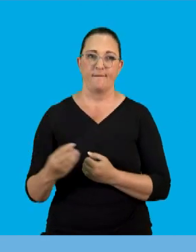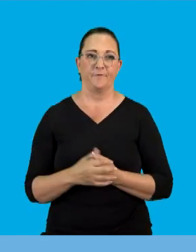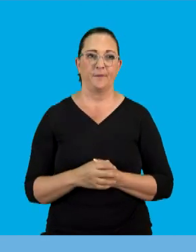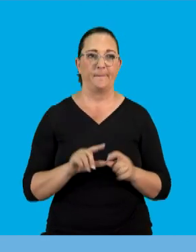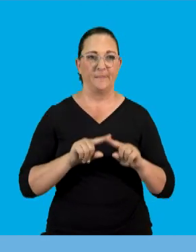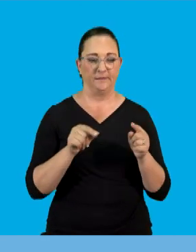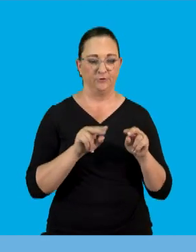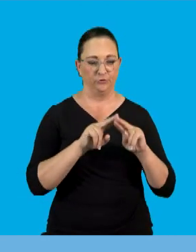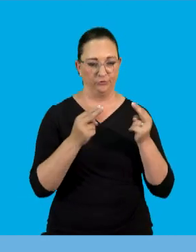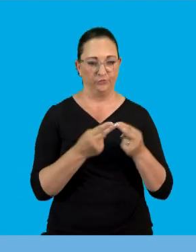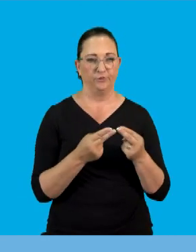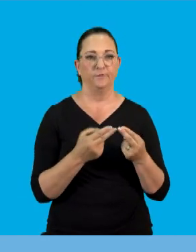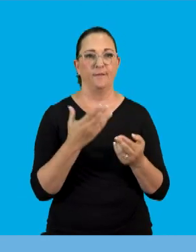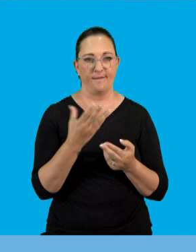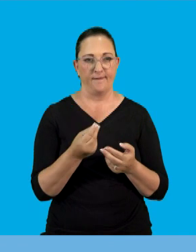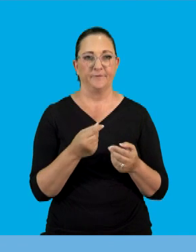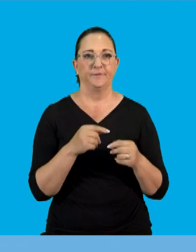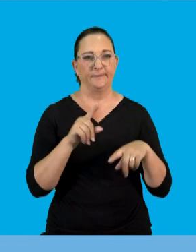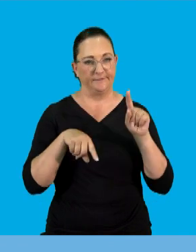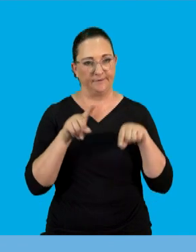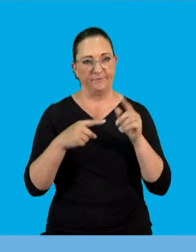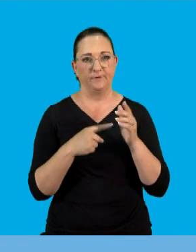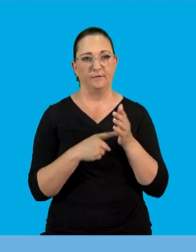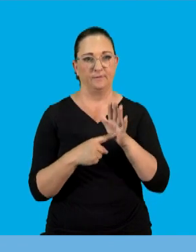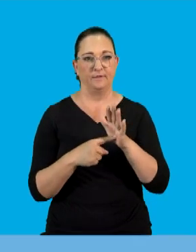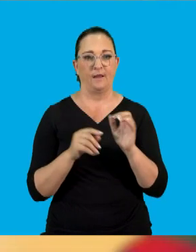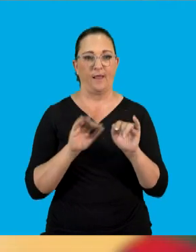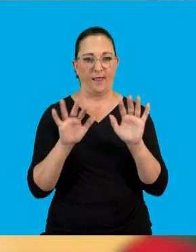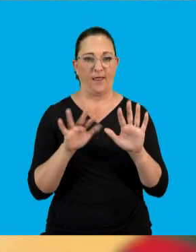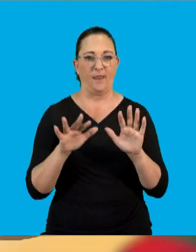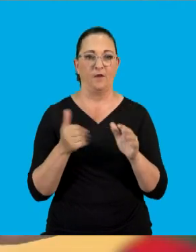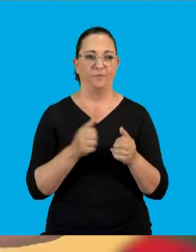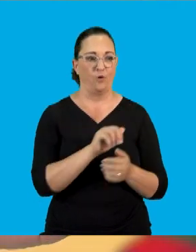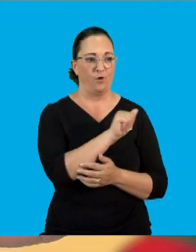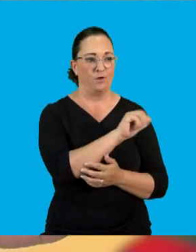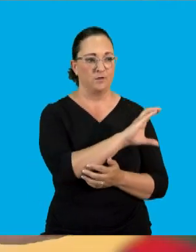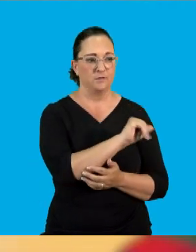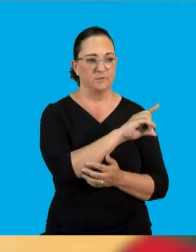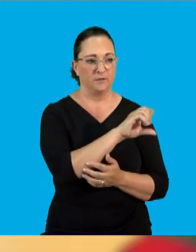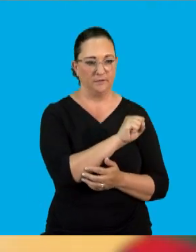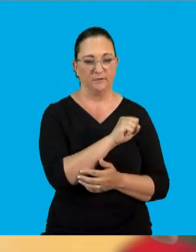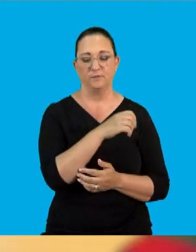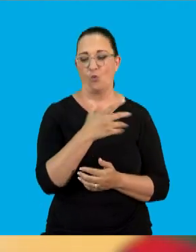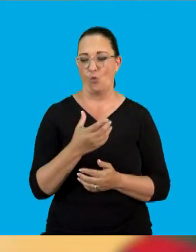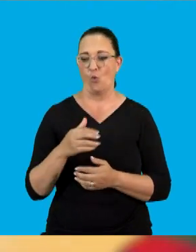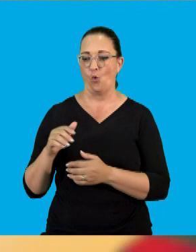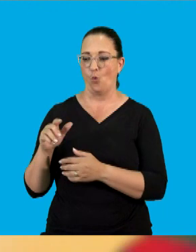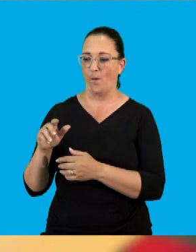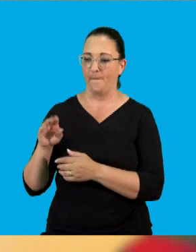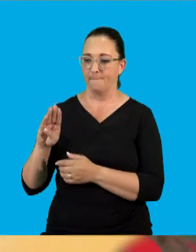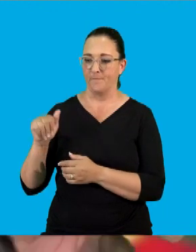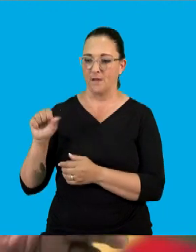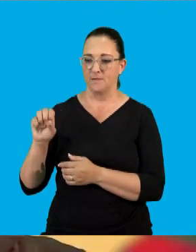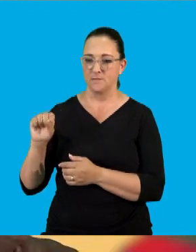we know that universal indicator has different colors for weak acids, different colors for strong acids, different colors for strong